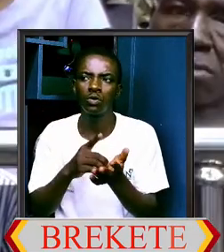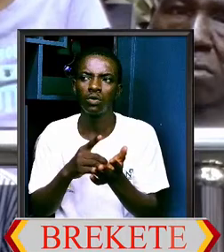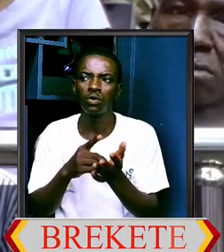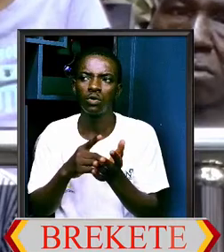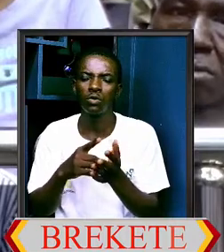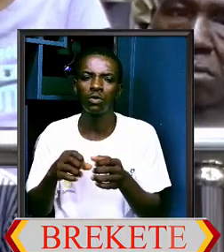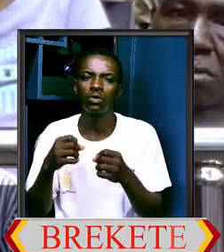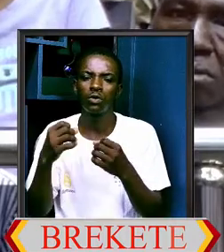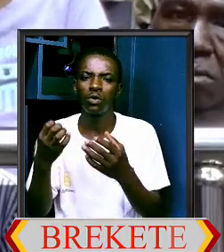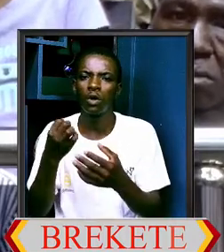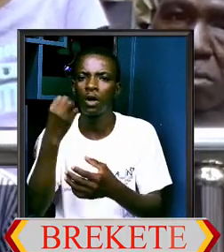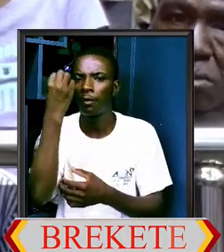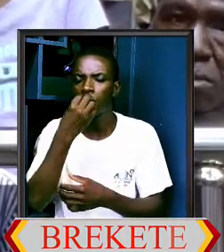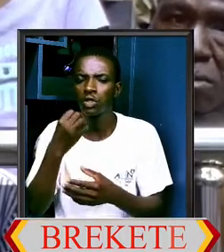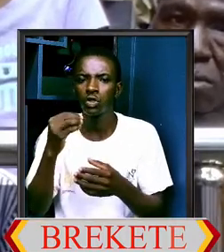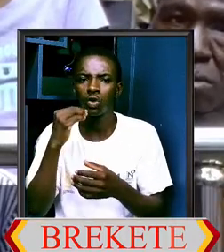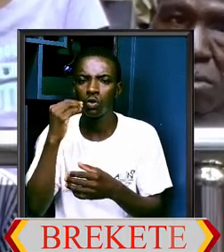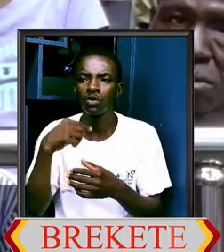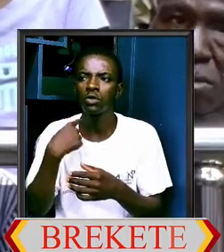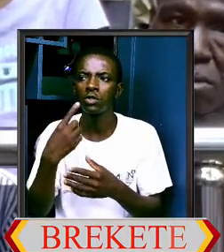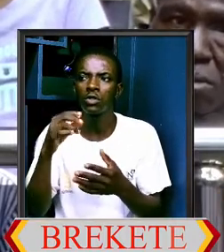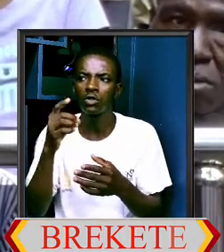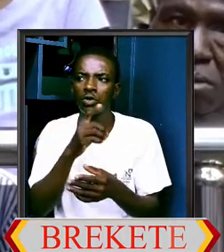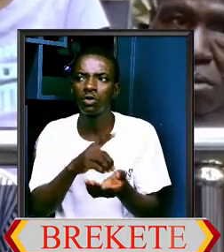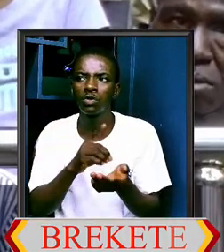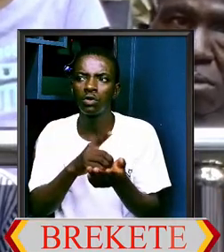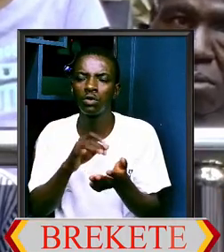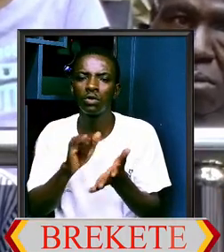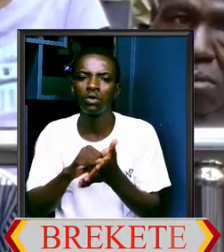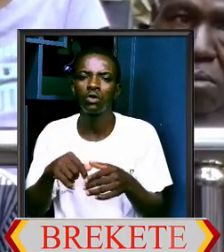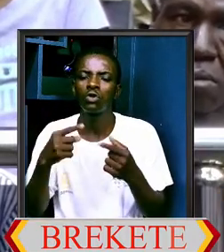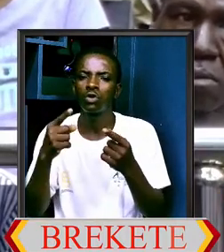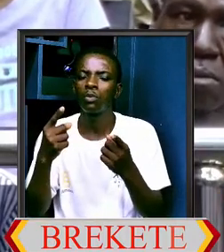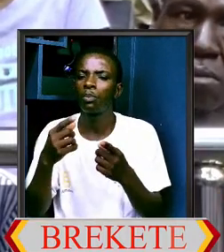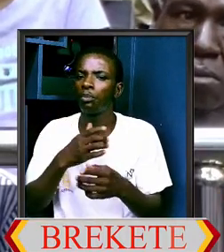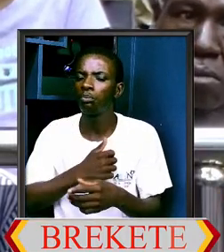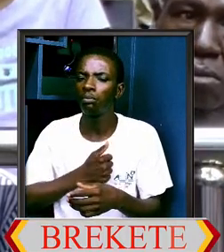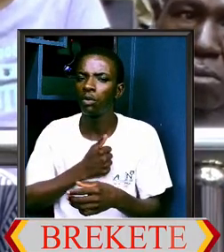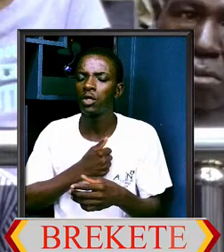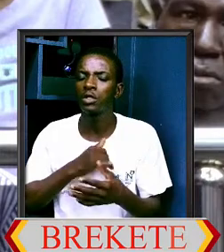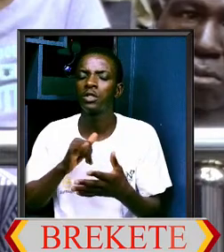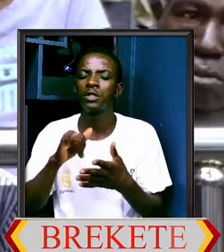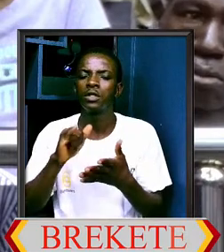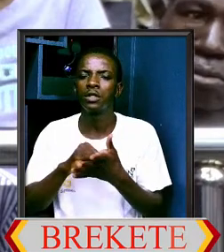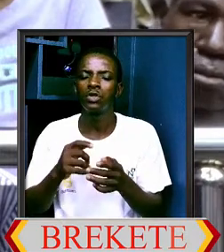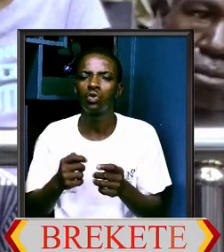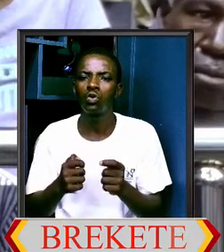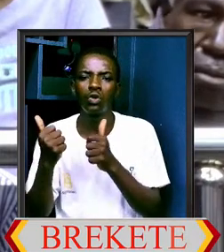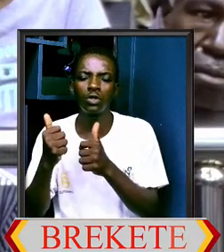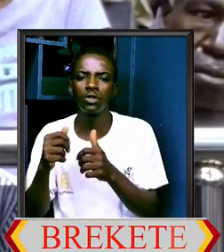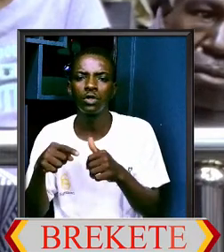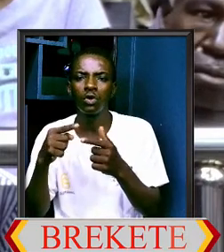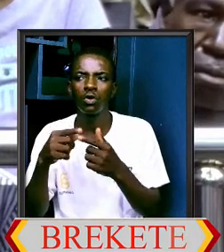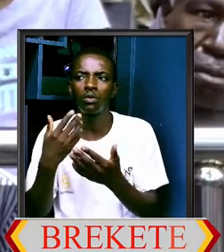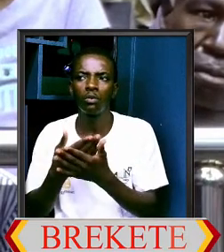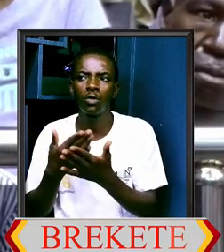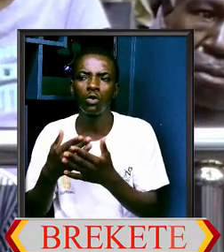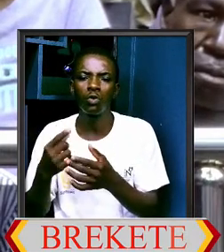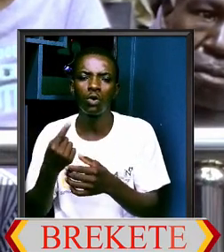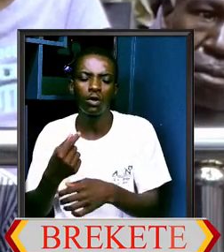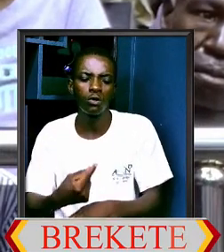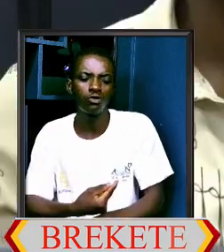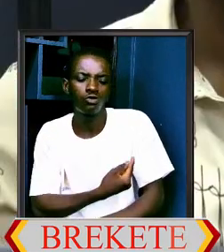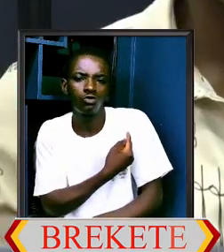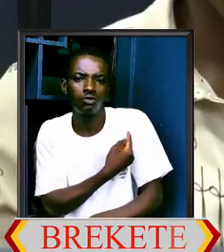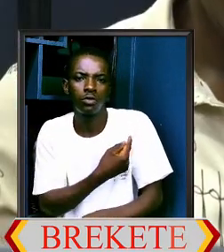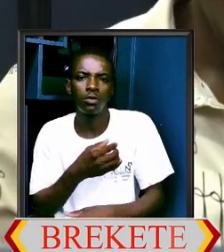tapped to emergency hall. He now told the doctor that he should attend to me, please. So they rushed me and give me one injection.